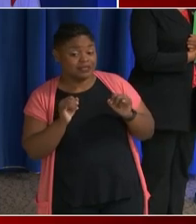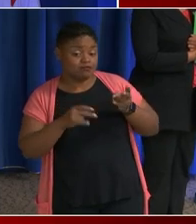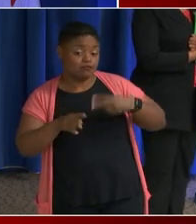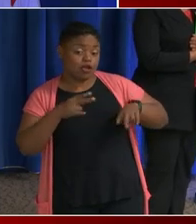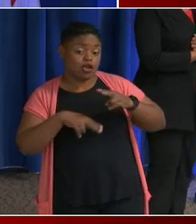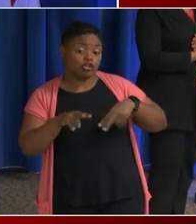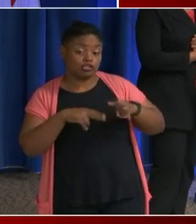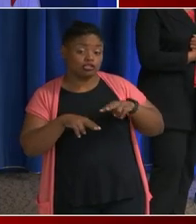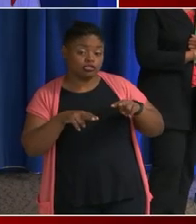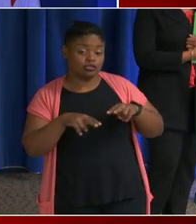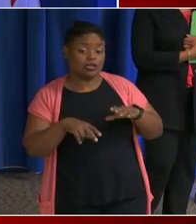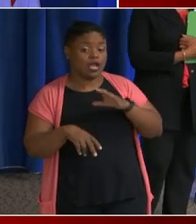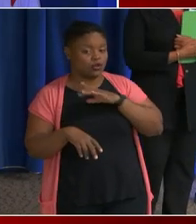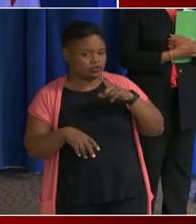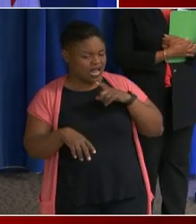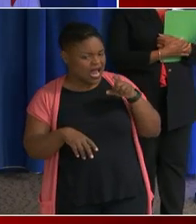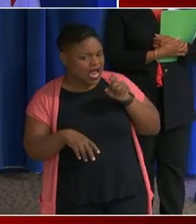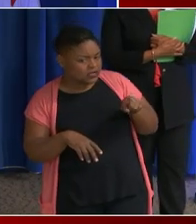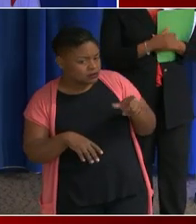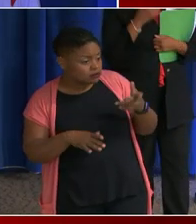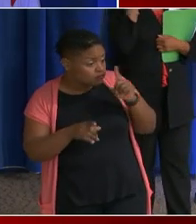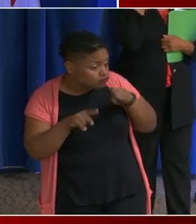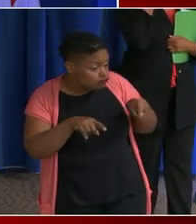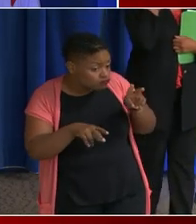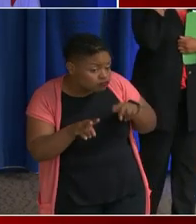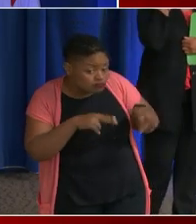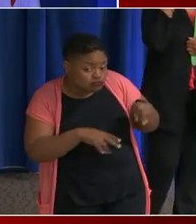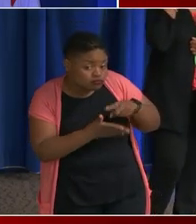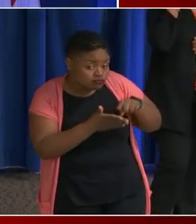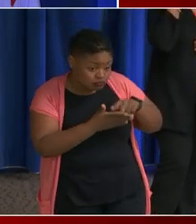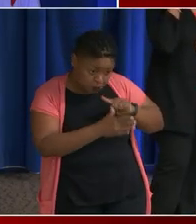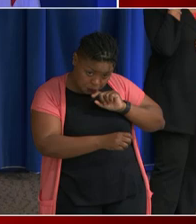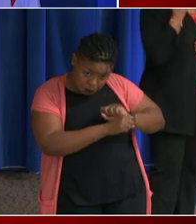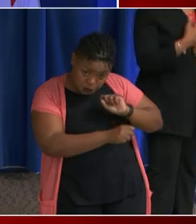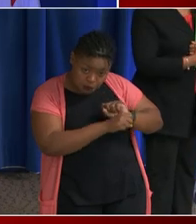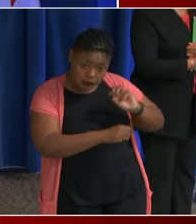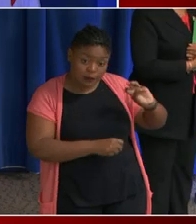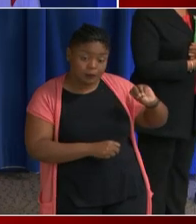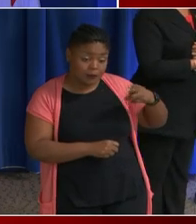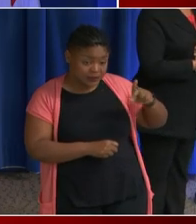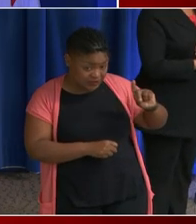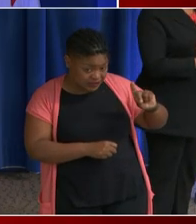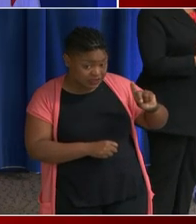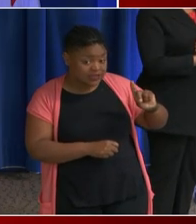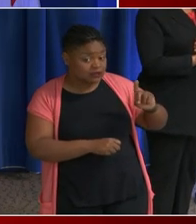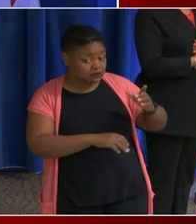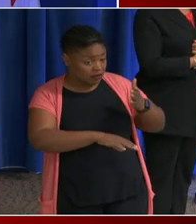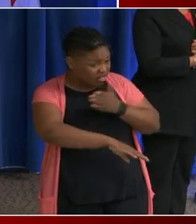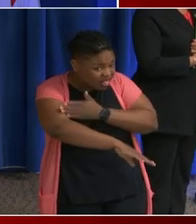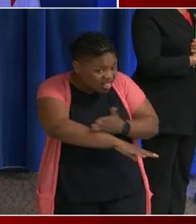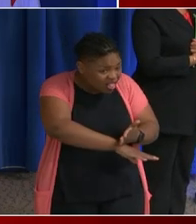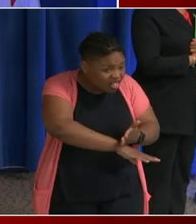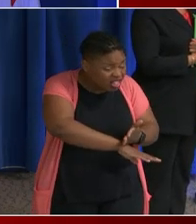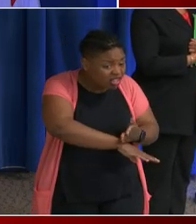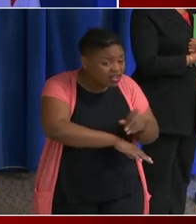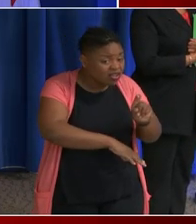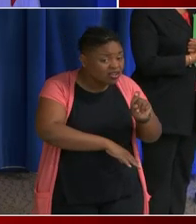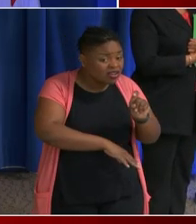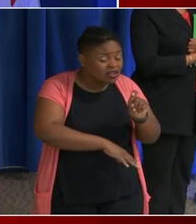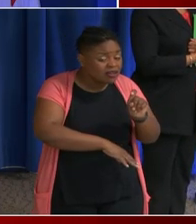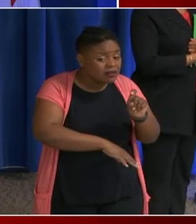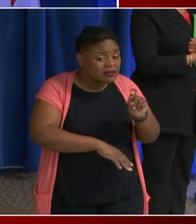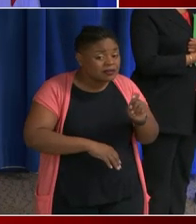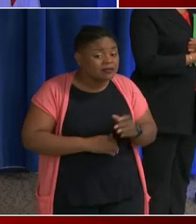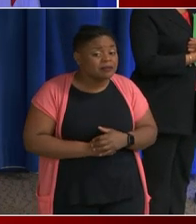back and take a look to see if the Metropolitan Police Department had slipped back on any of those initiatives. What the